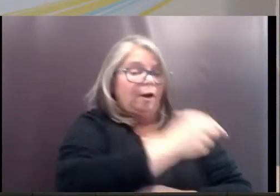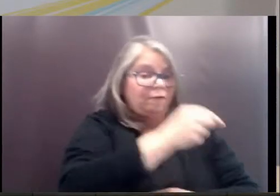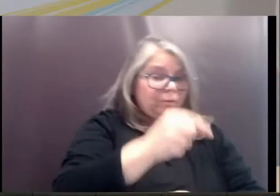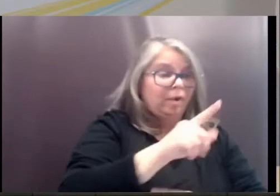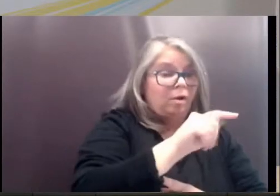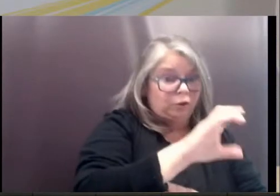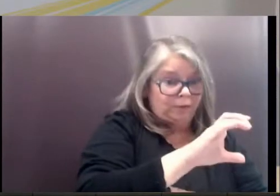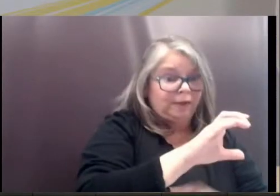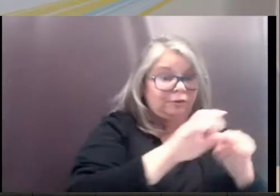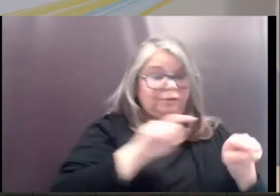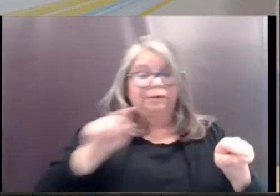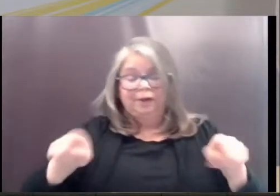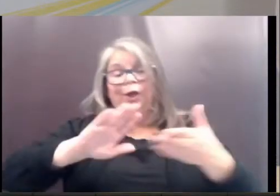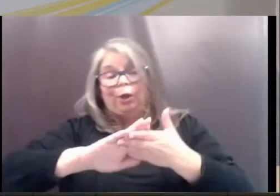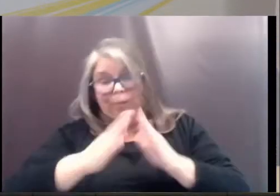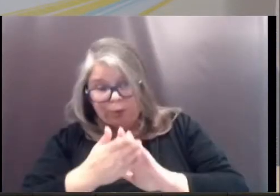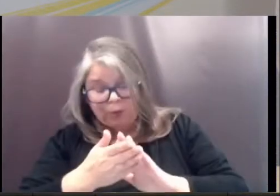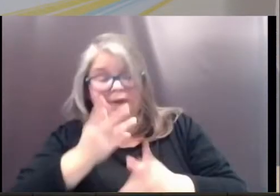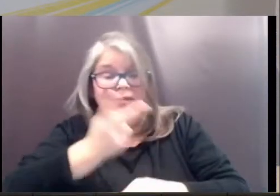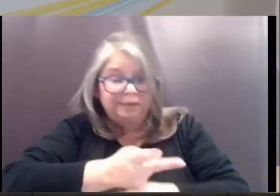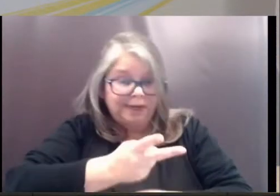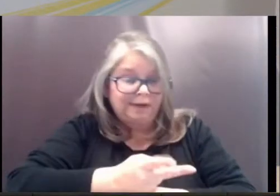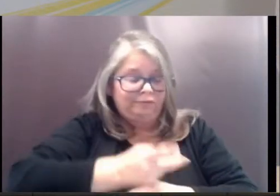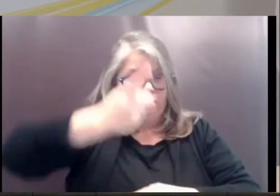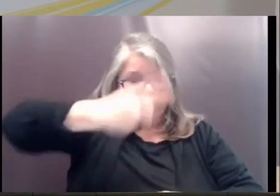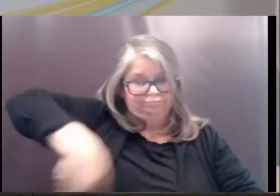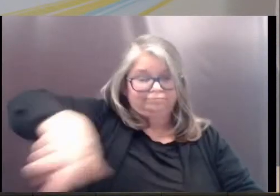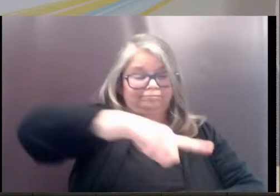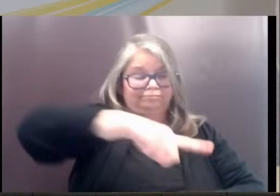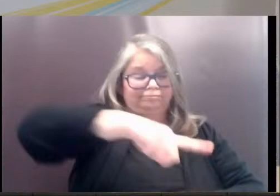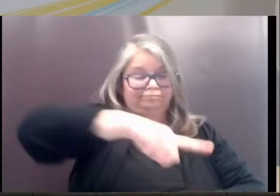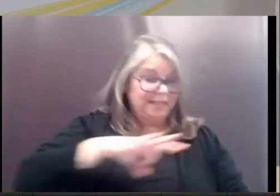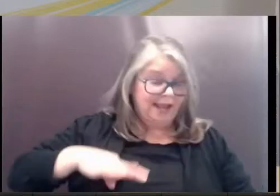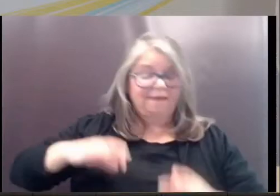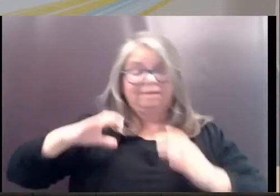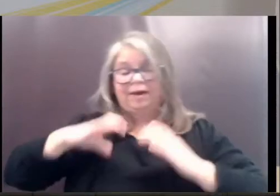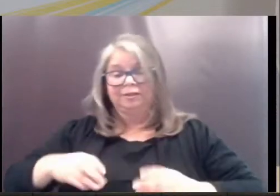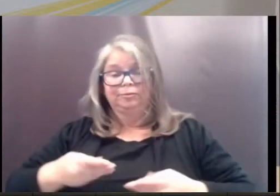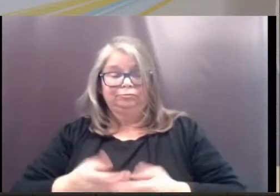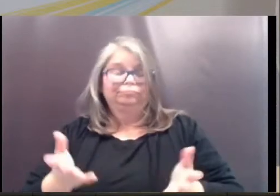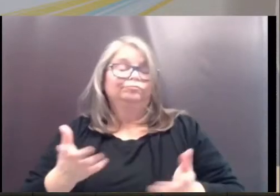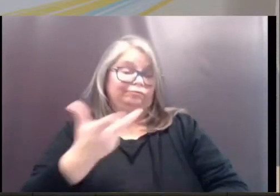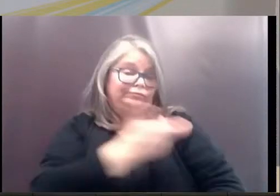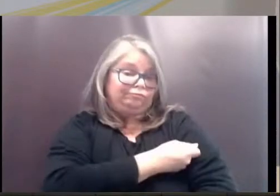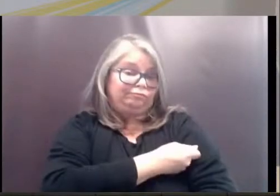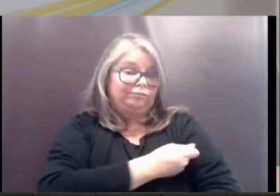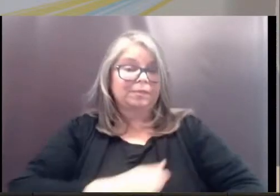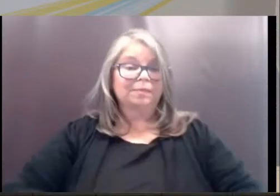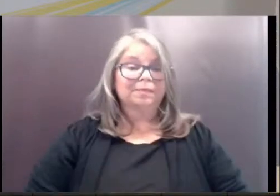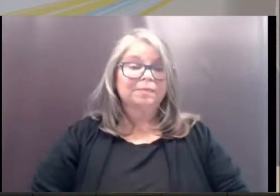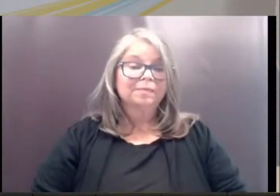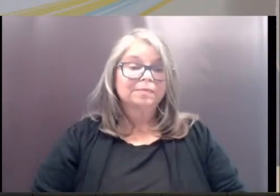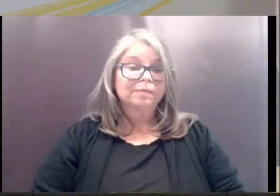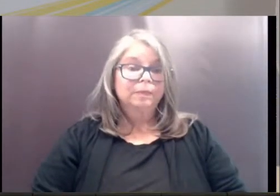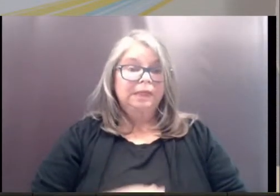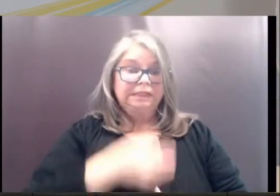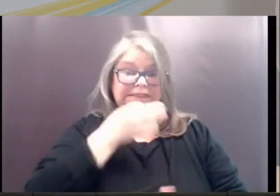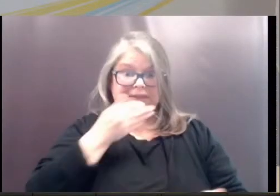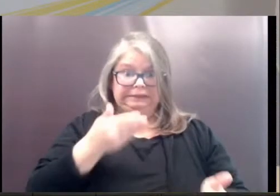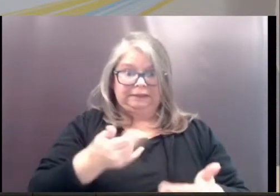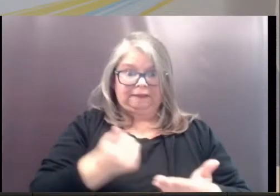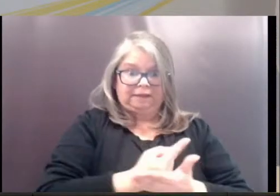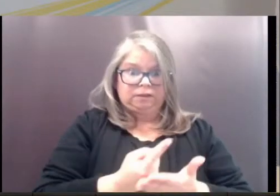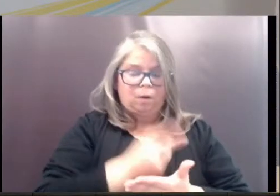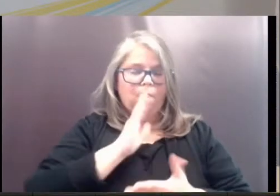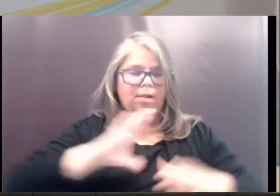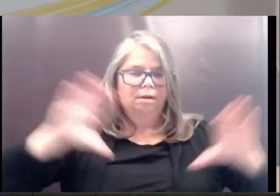staff, and we'll be getting that out as quickly as we can. We have a meeting this week with private and public